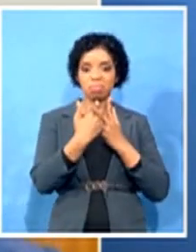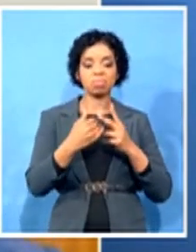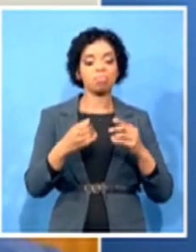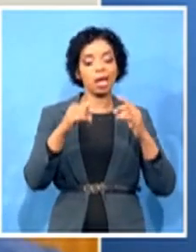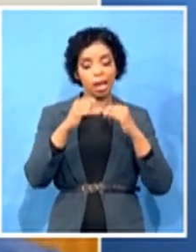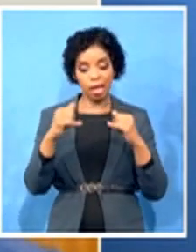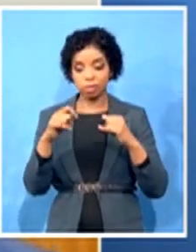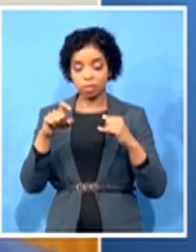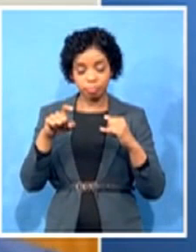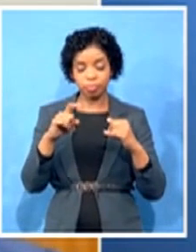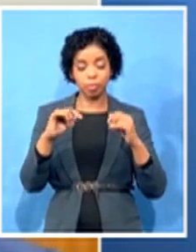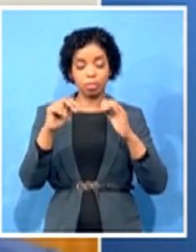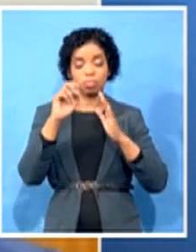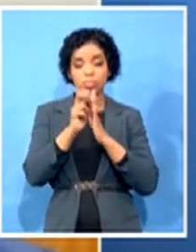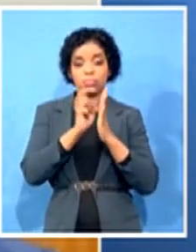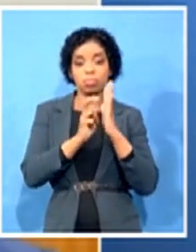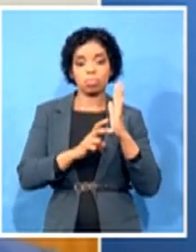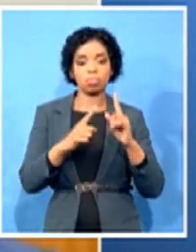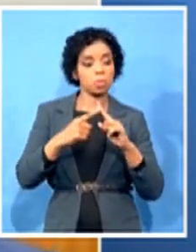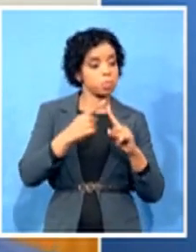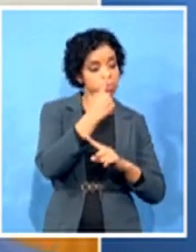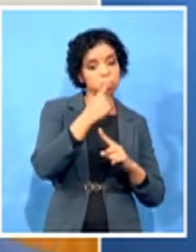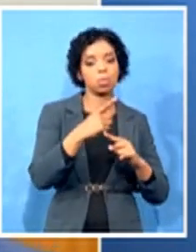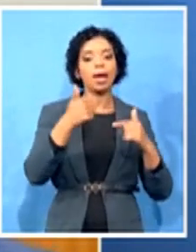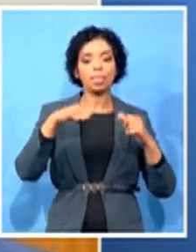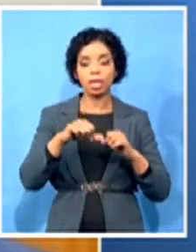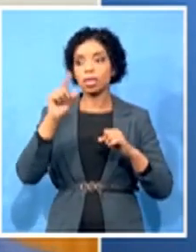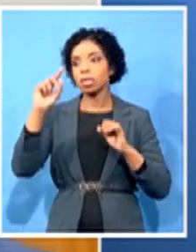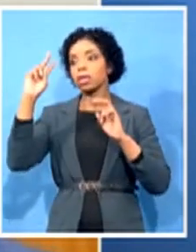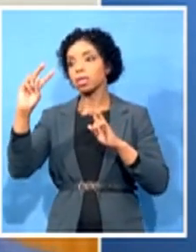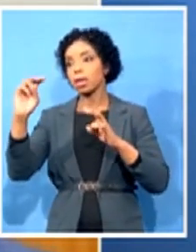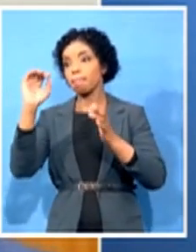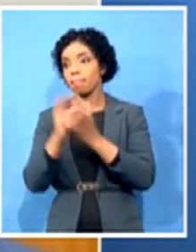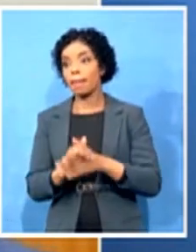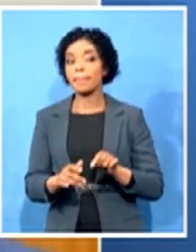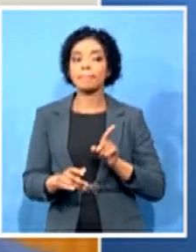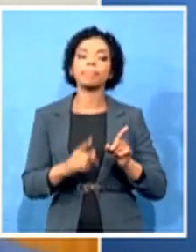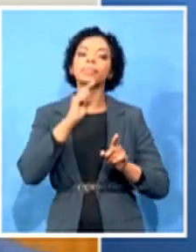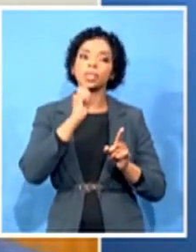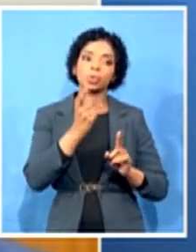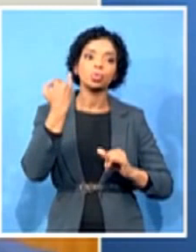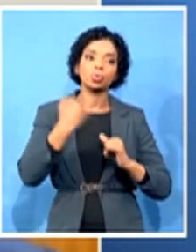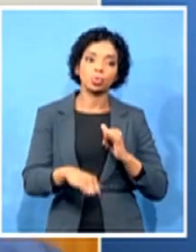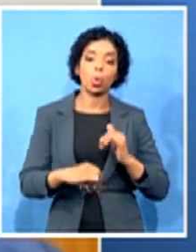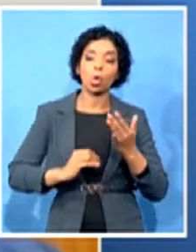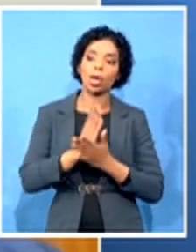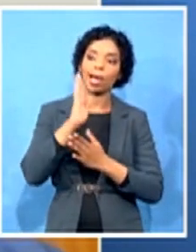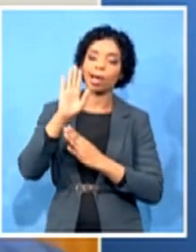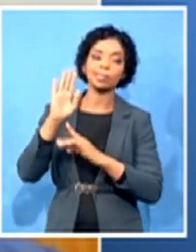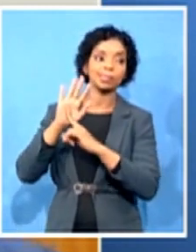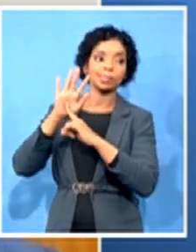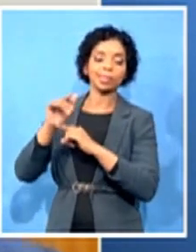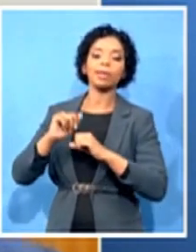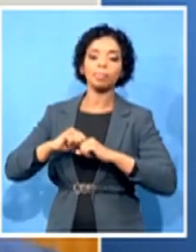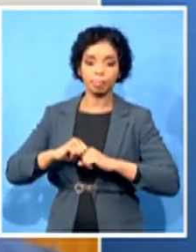media house was wrong. And once that is, then one can now look at the National Prosecuting Authority to lay a complaint against